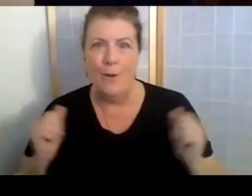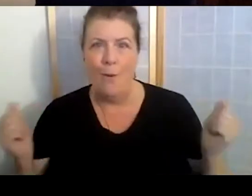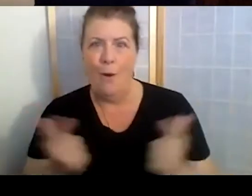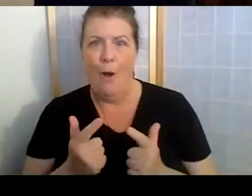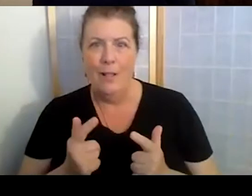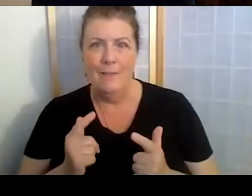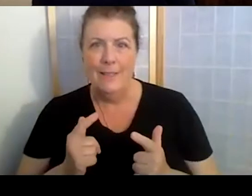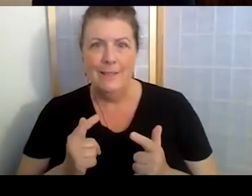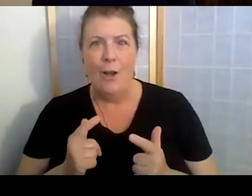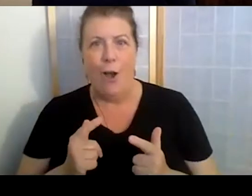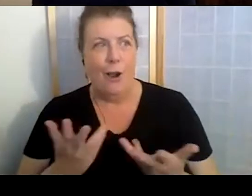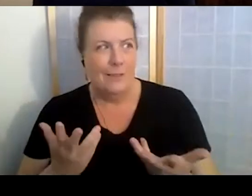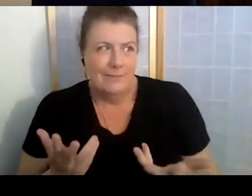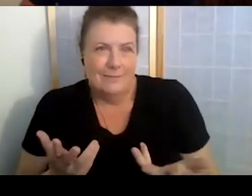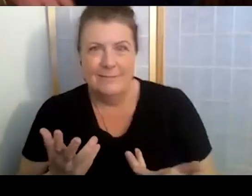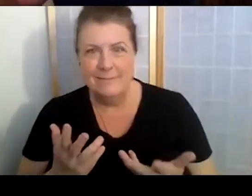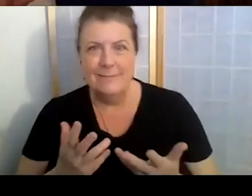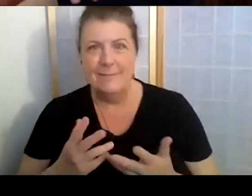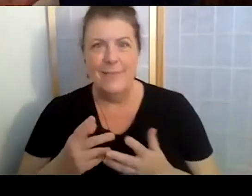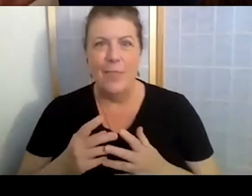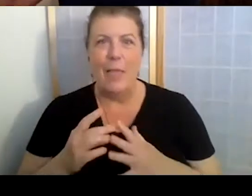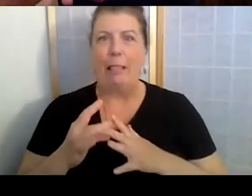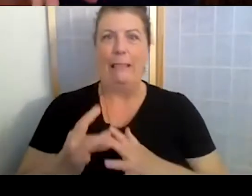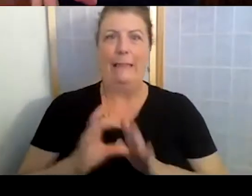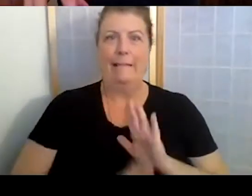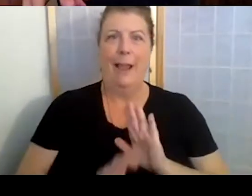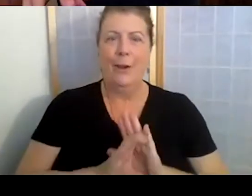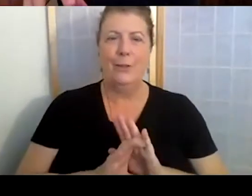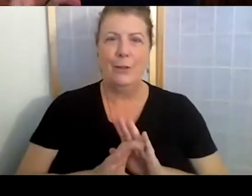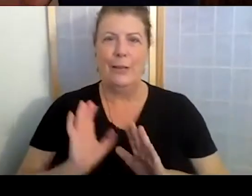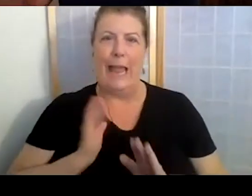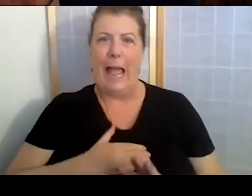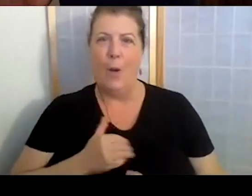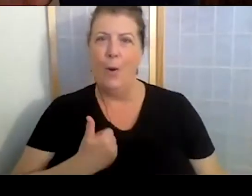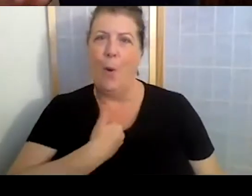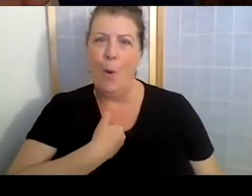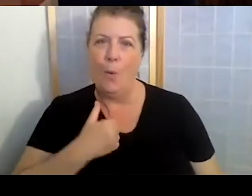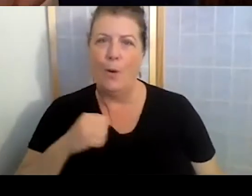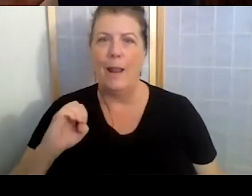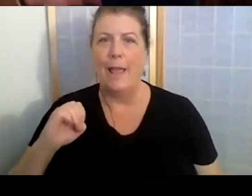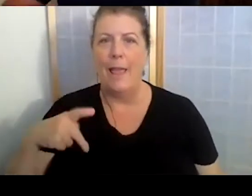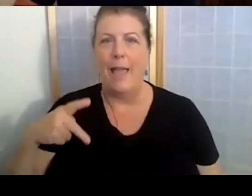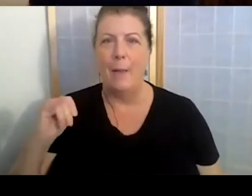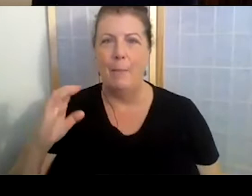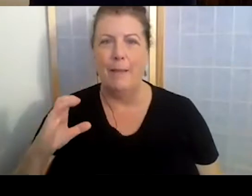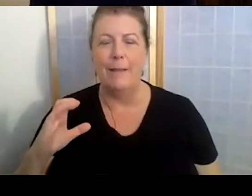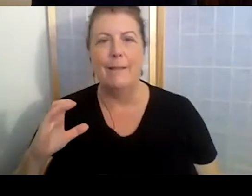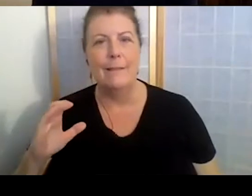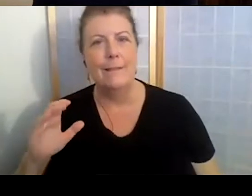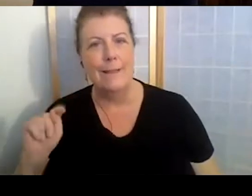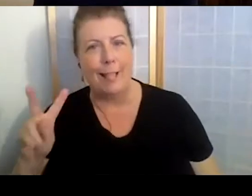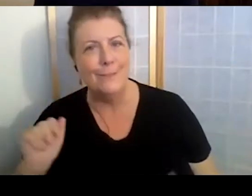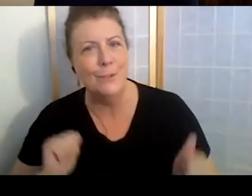canceled. And I think that the idea of hopping around and telling shows from different